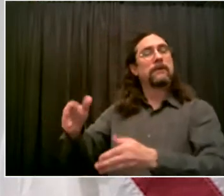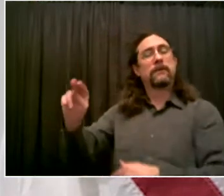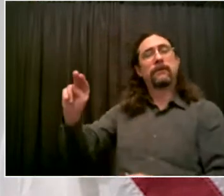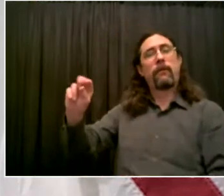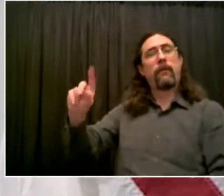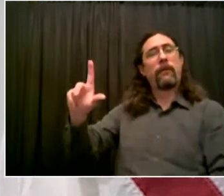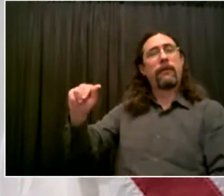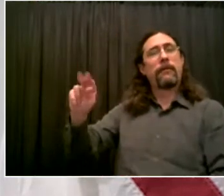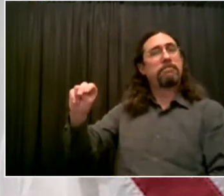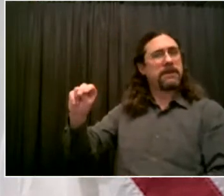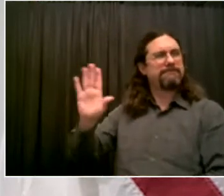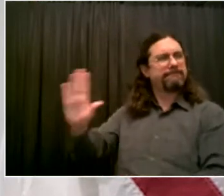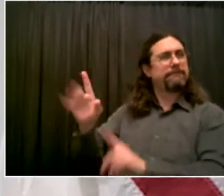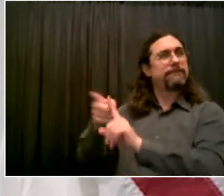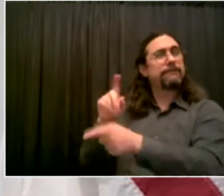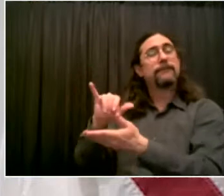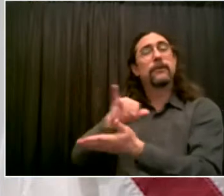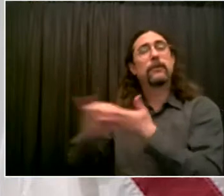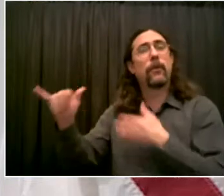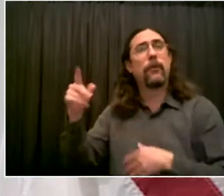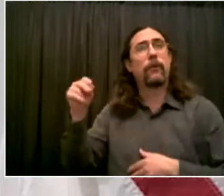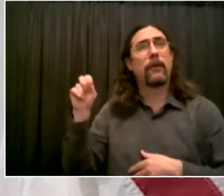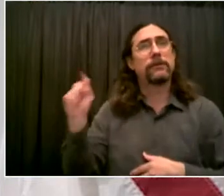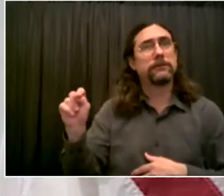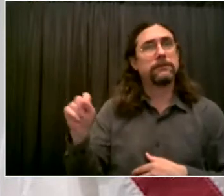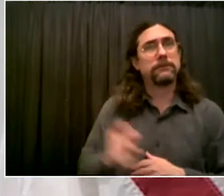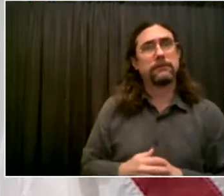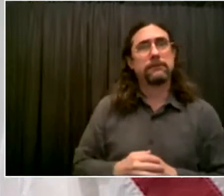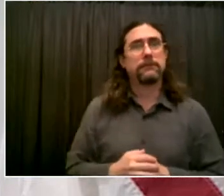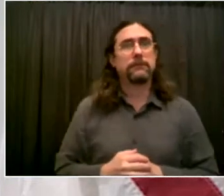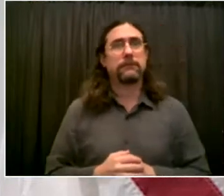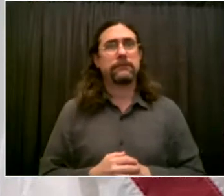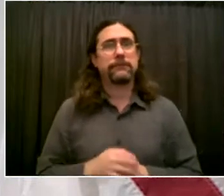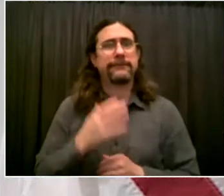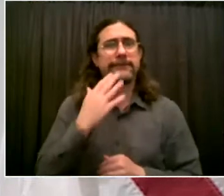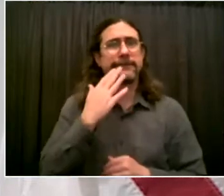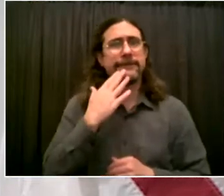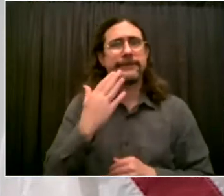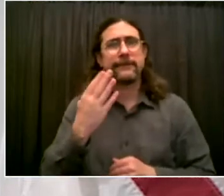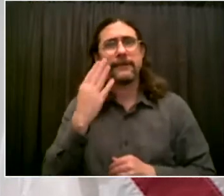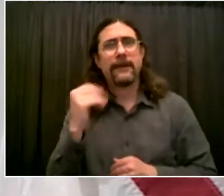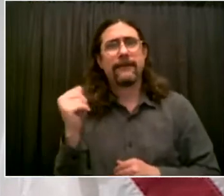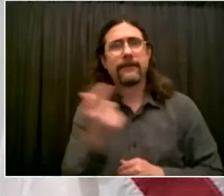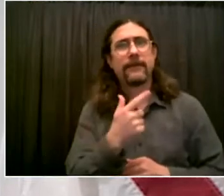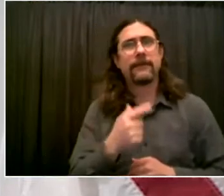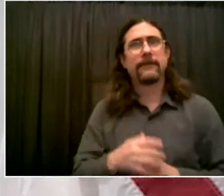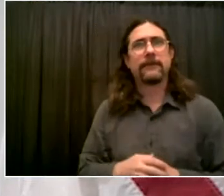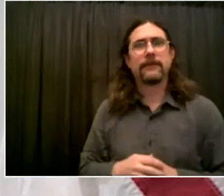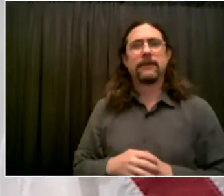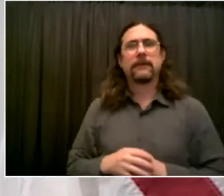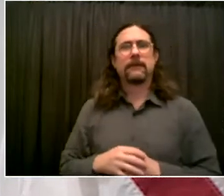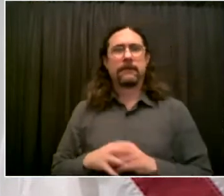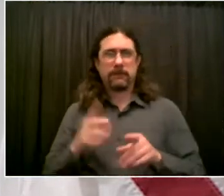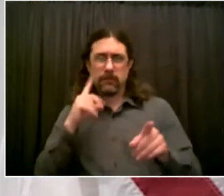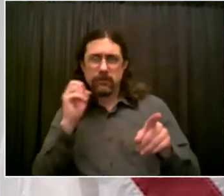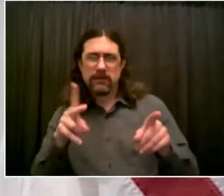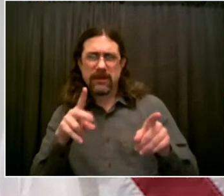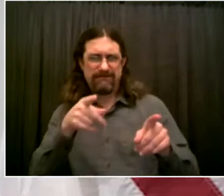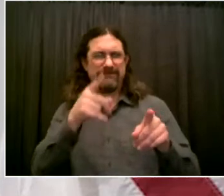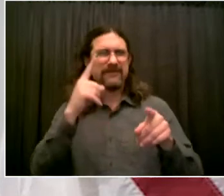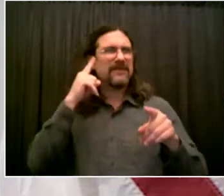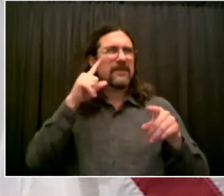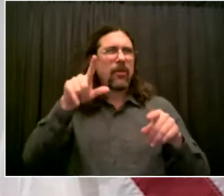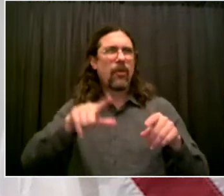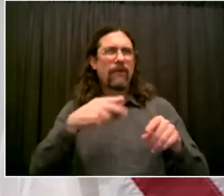sound a little lower than Yes. normal. There you go. How's it Yes, going? I can hear you. Can you hear me? I'm Yes. all right. All right, good. I'm glad this is